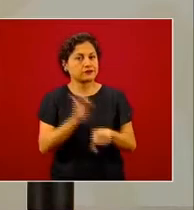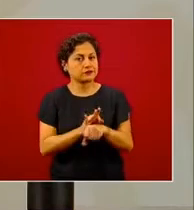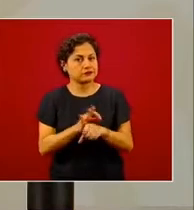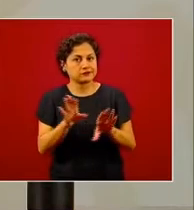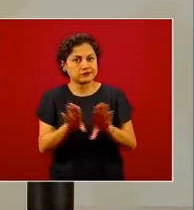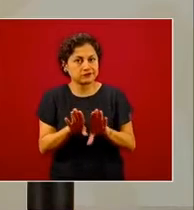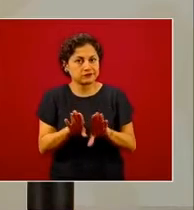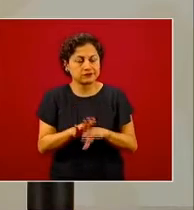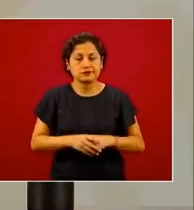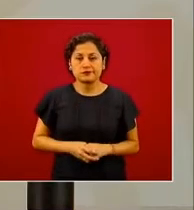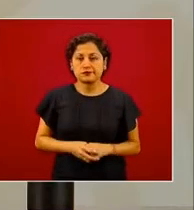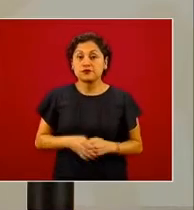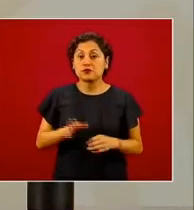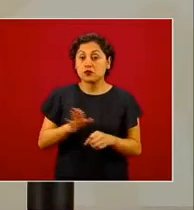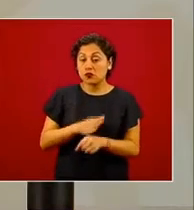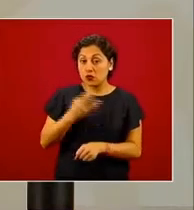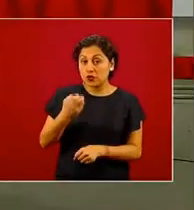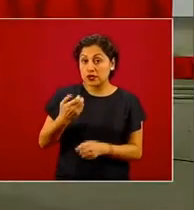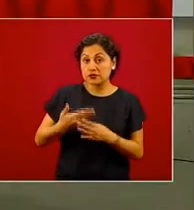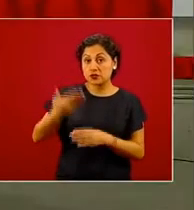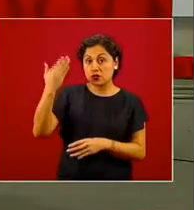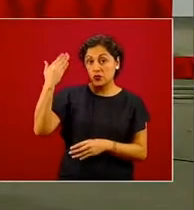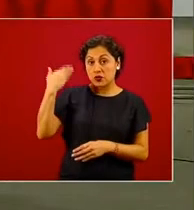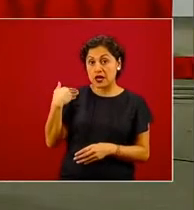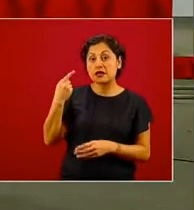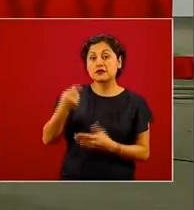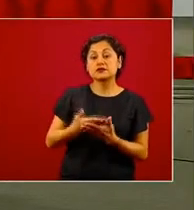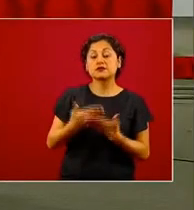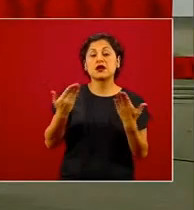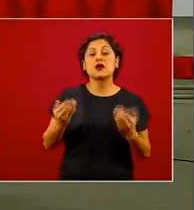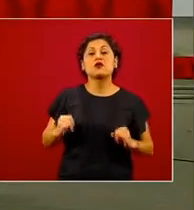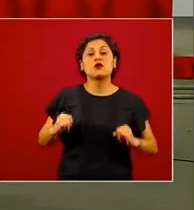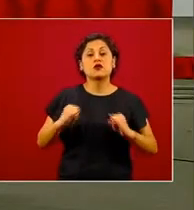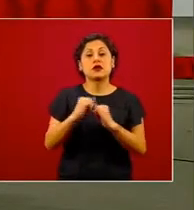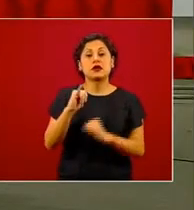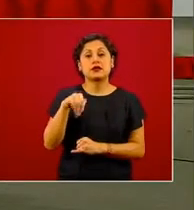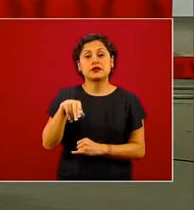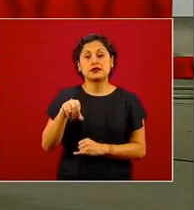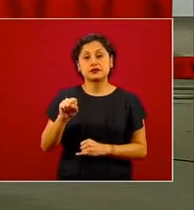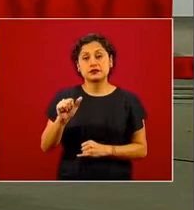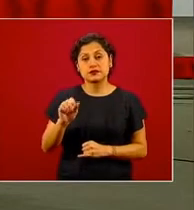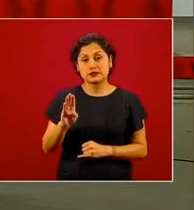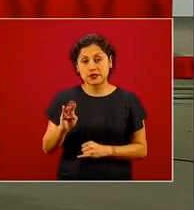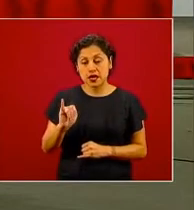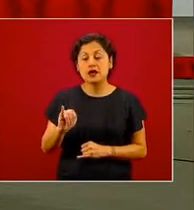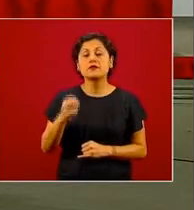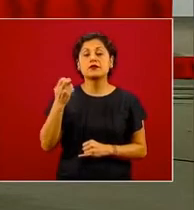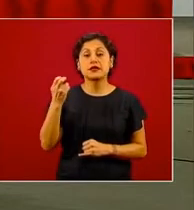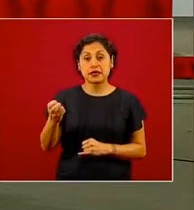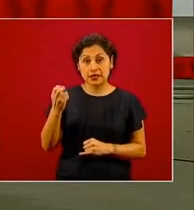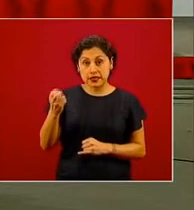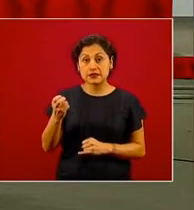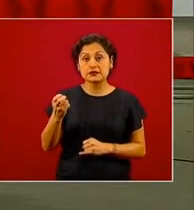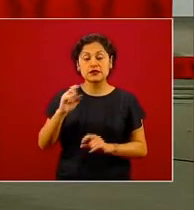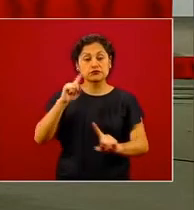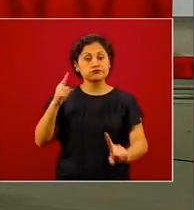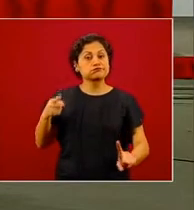So one of the 4 mandates that we received from INSABI is